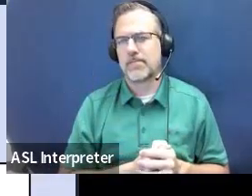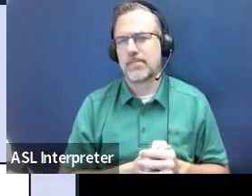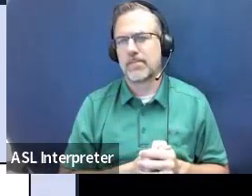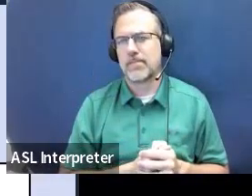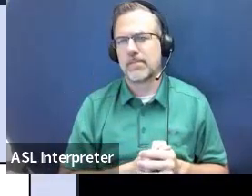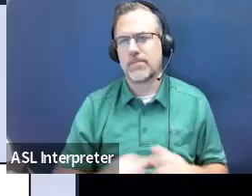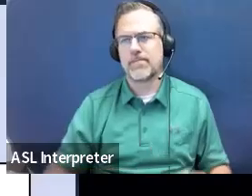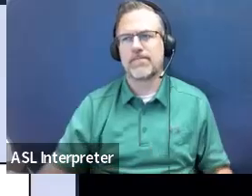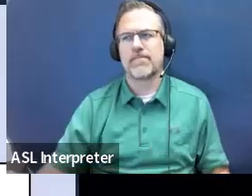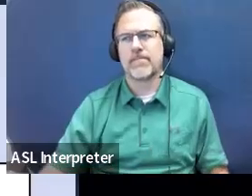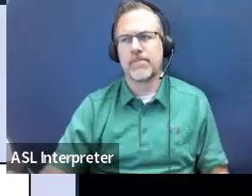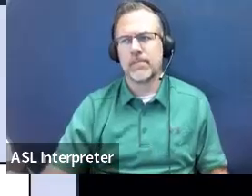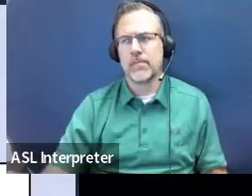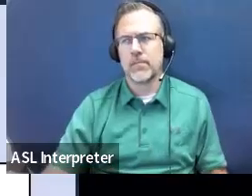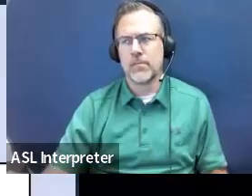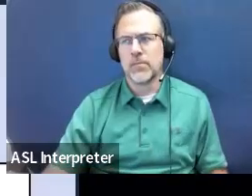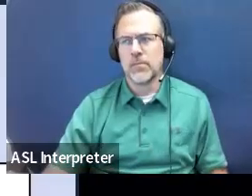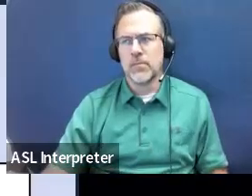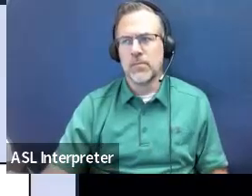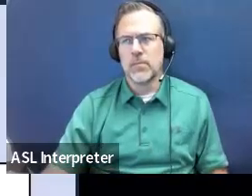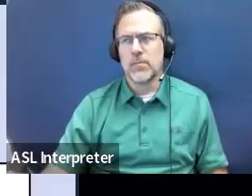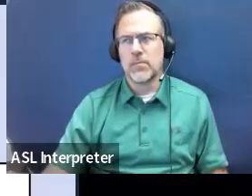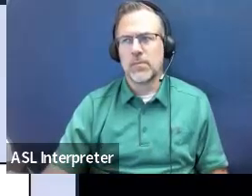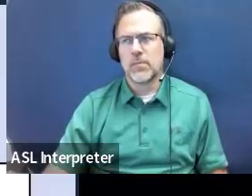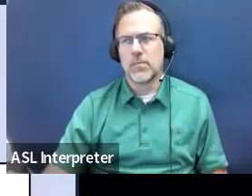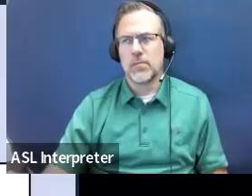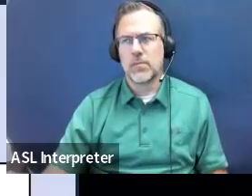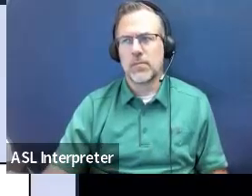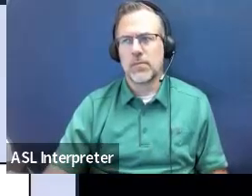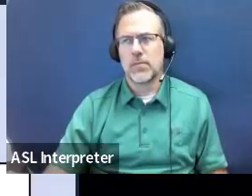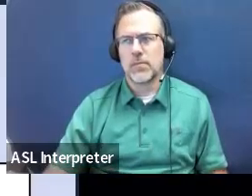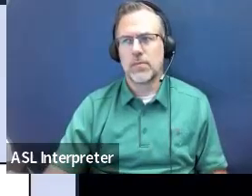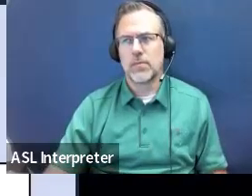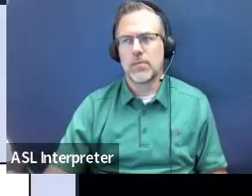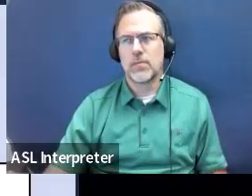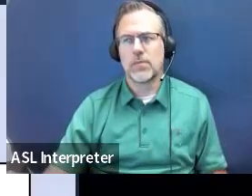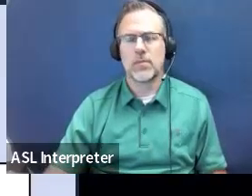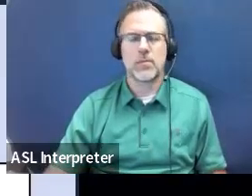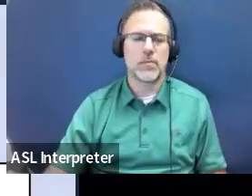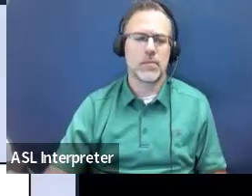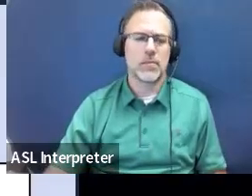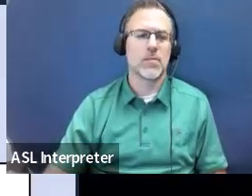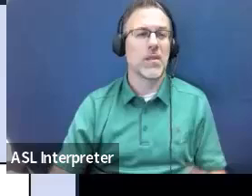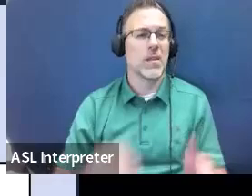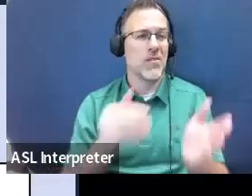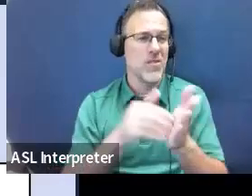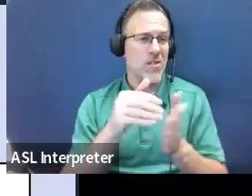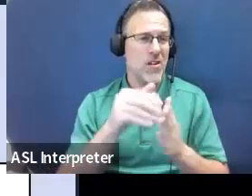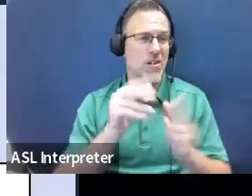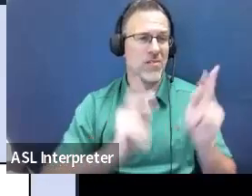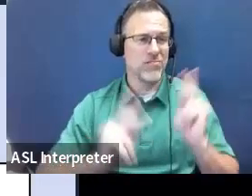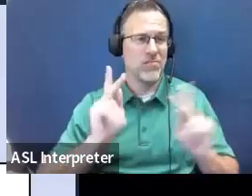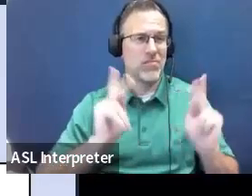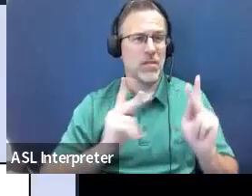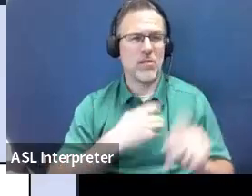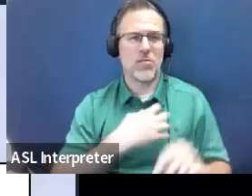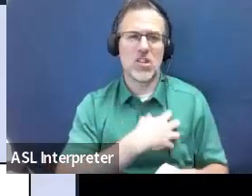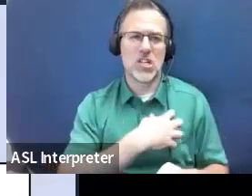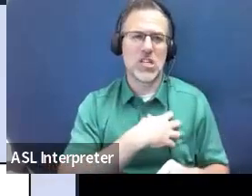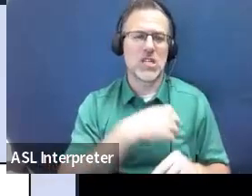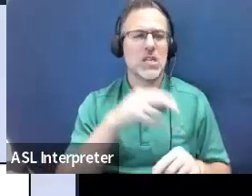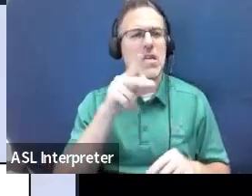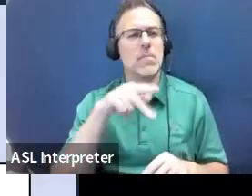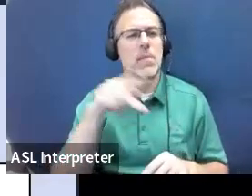So I just dropped them in chat again. This is one of the things that we get a lot of feedback around is the slides